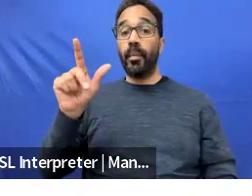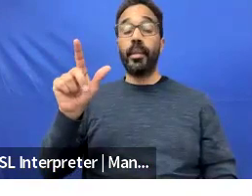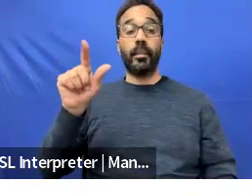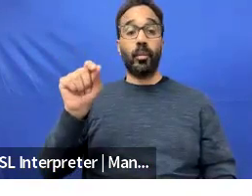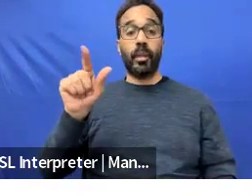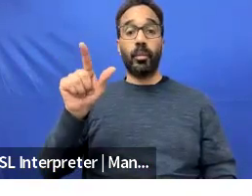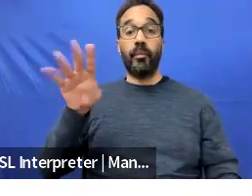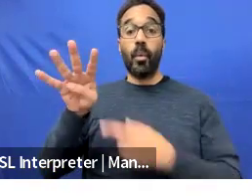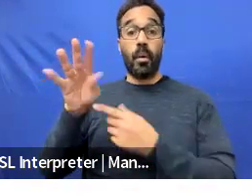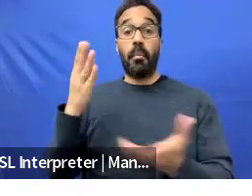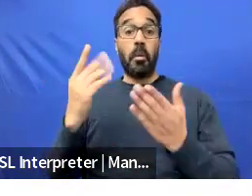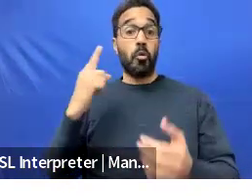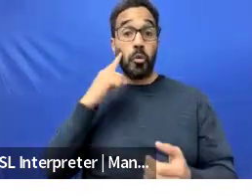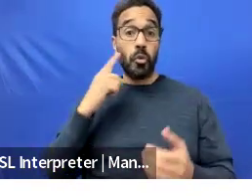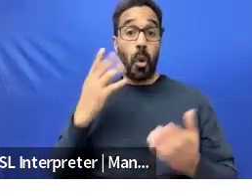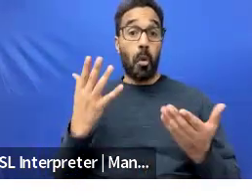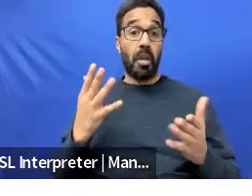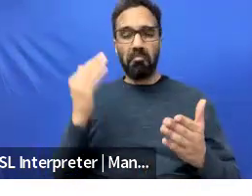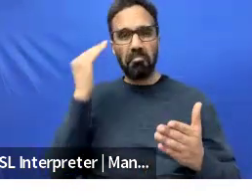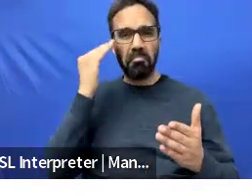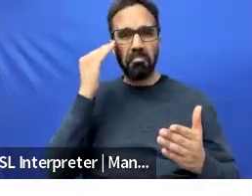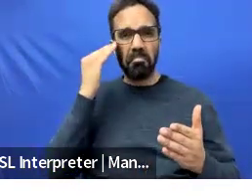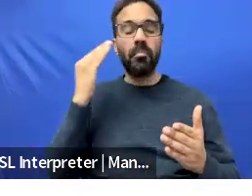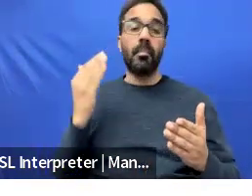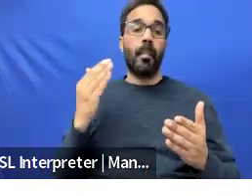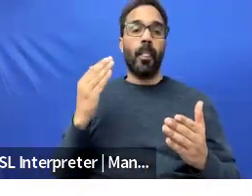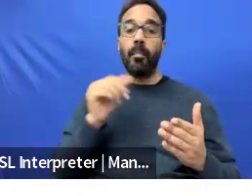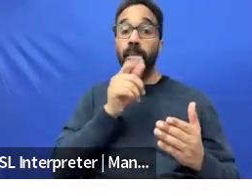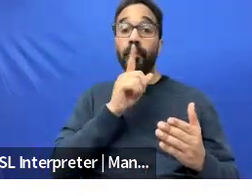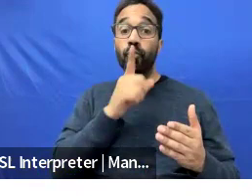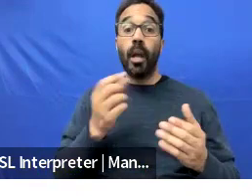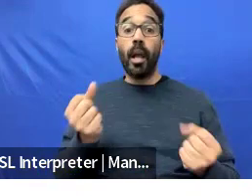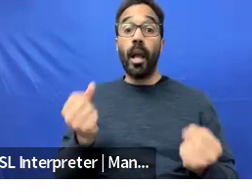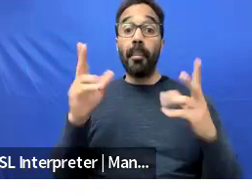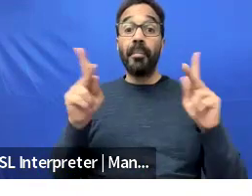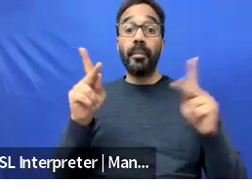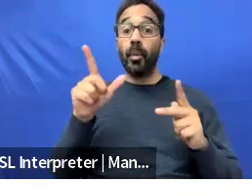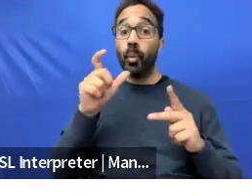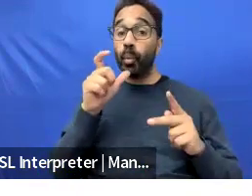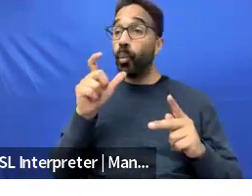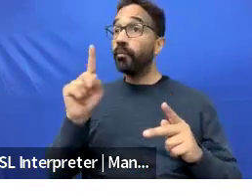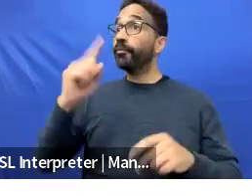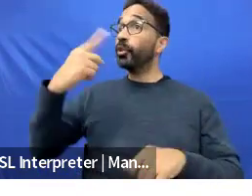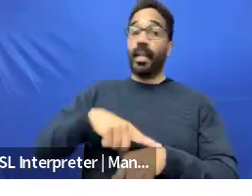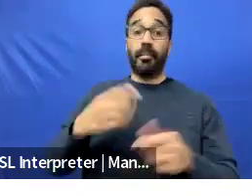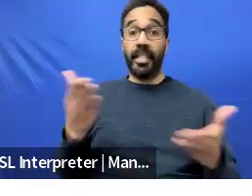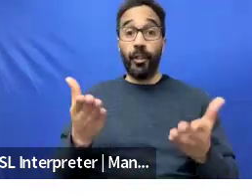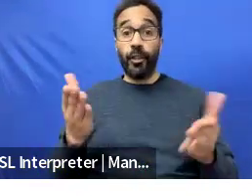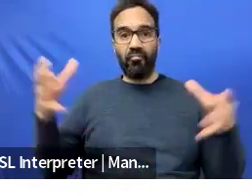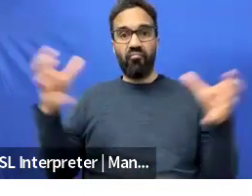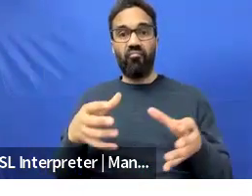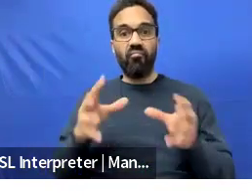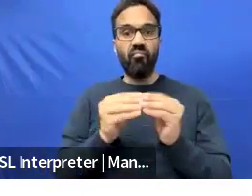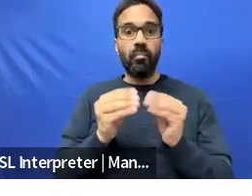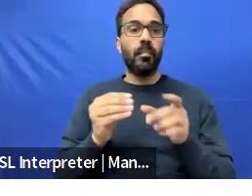that I know you've heard of in this call. I don't know how many folks who haven't been on this call before, but we're going to kind of just talk about it again. We haven't met in a